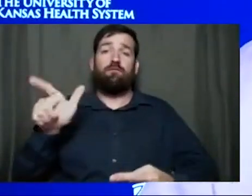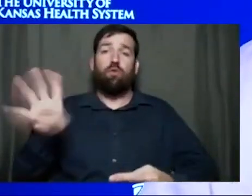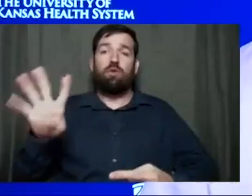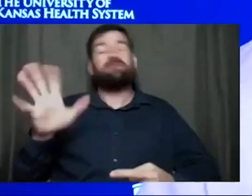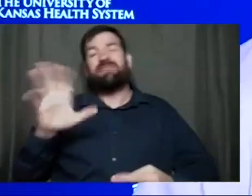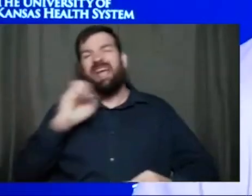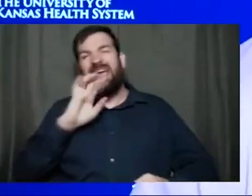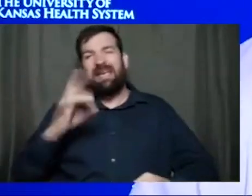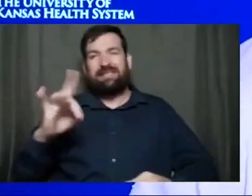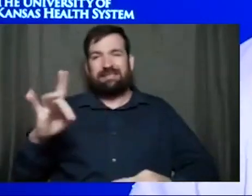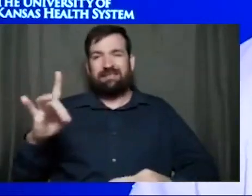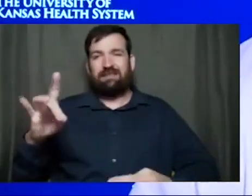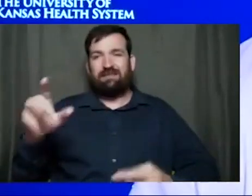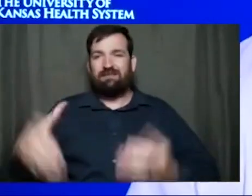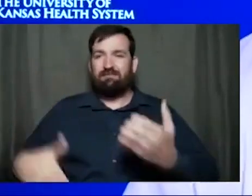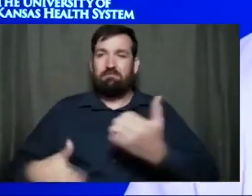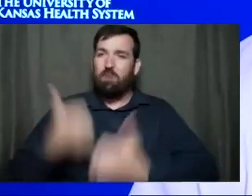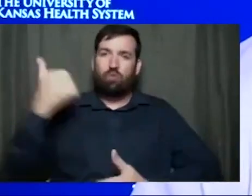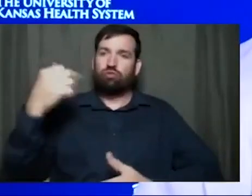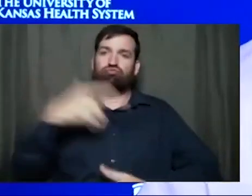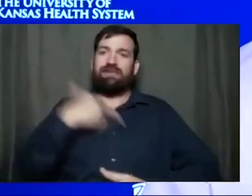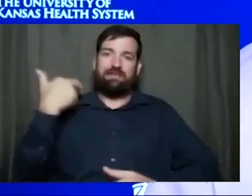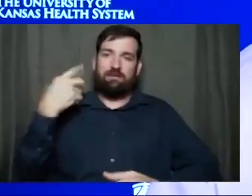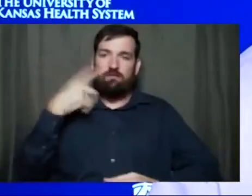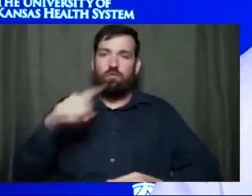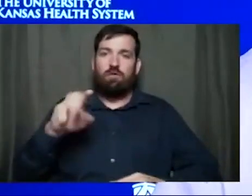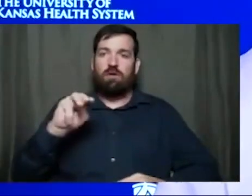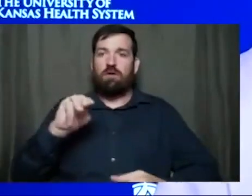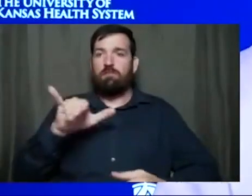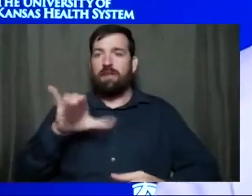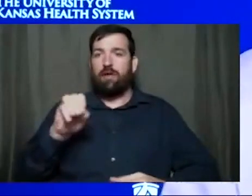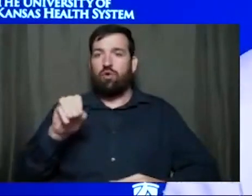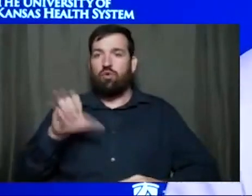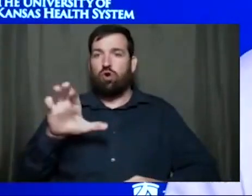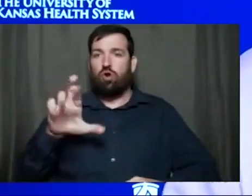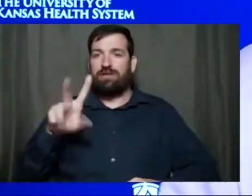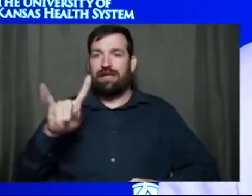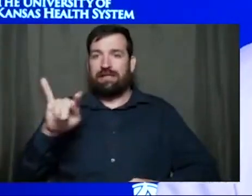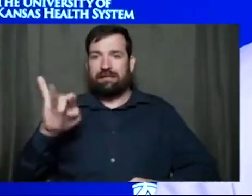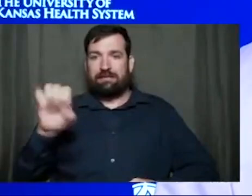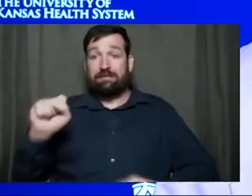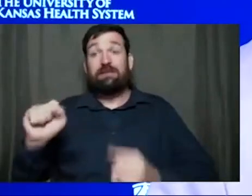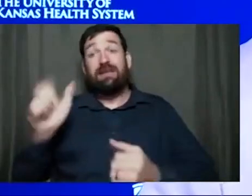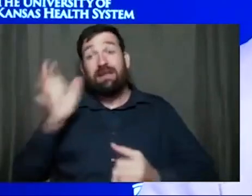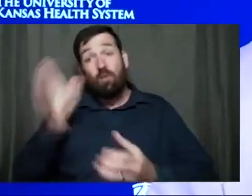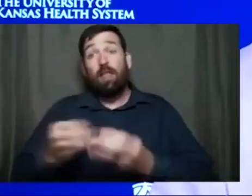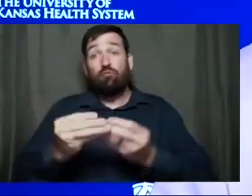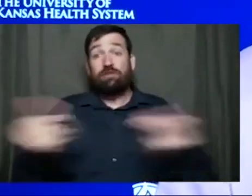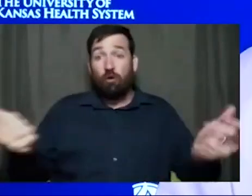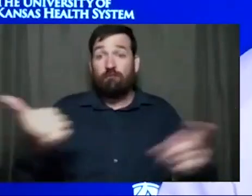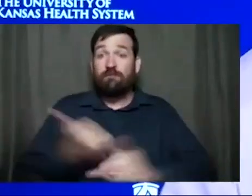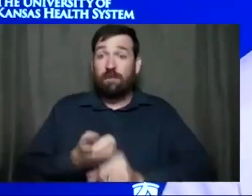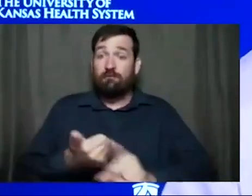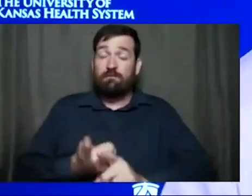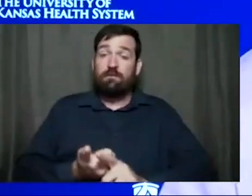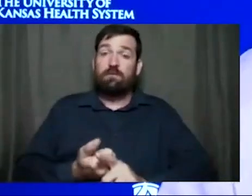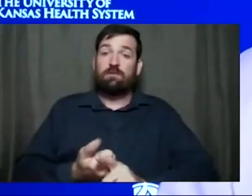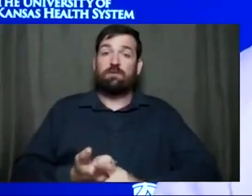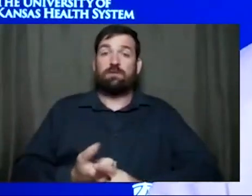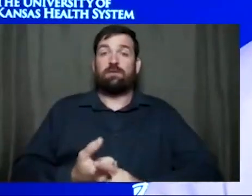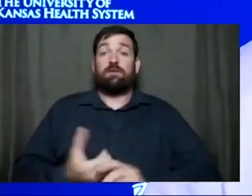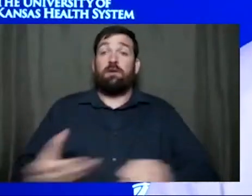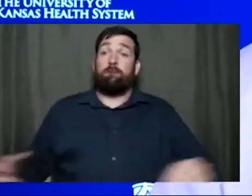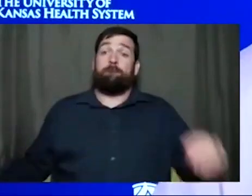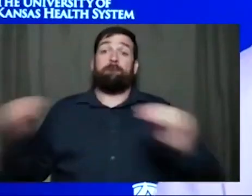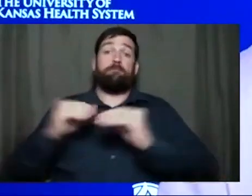in that highest risk of that myocarditis, which is self-limited. It does resolve, and it is much safer